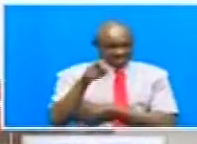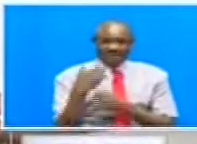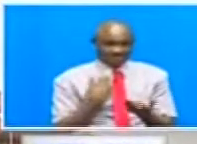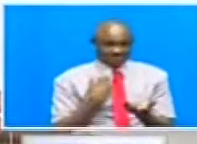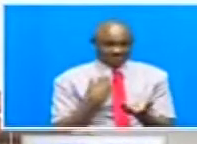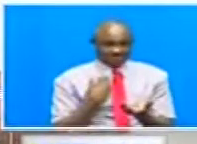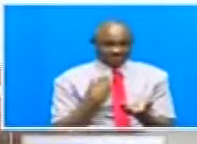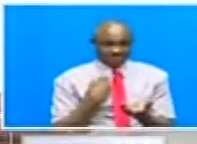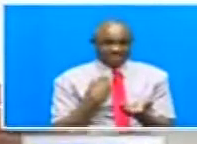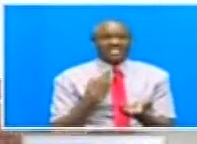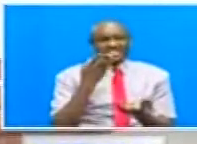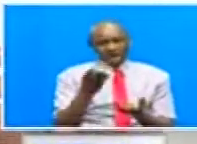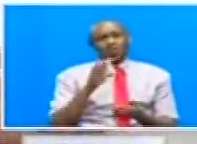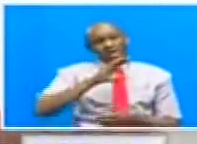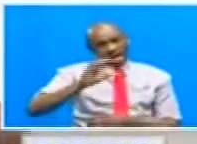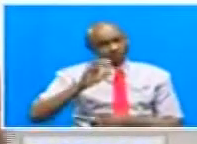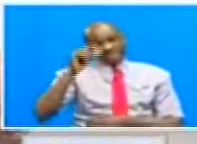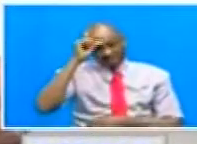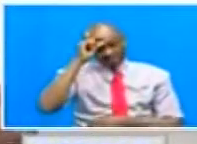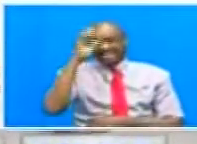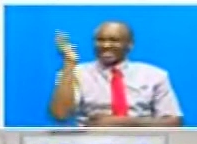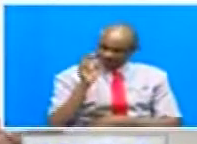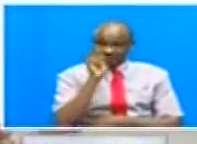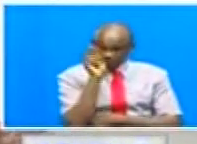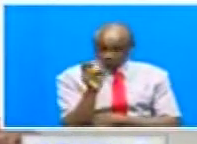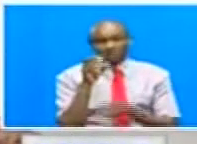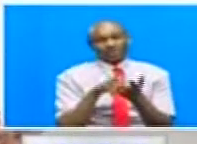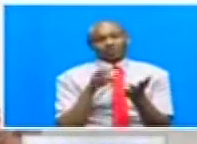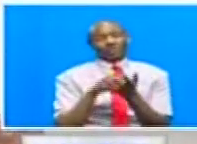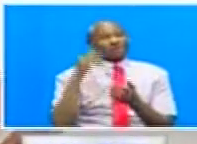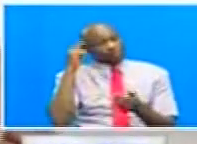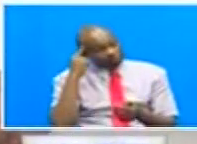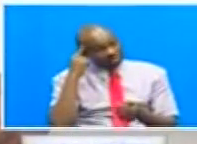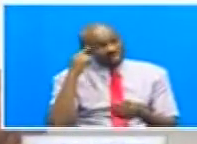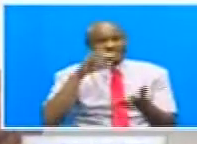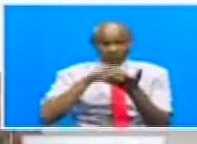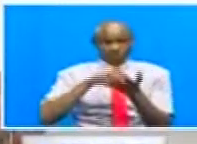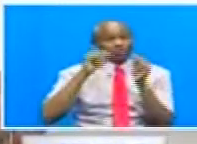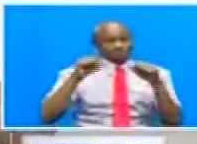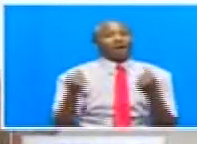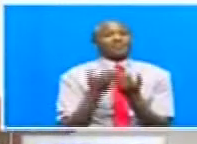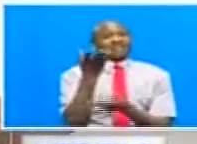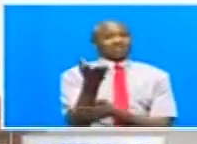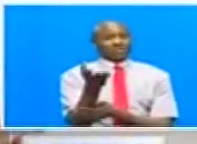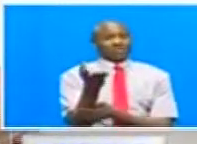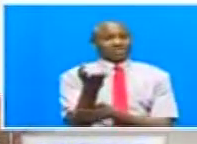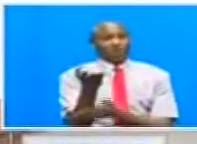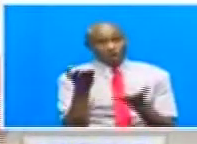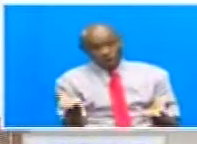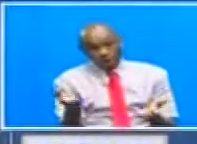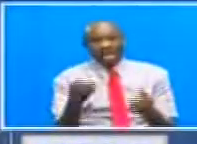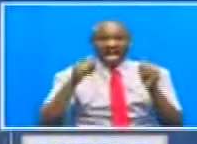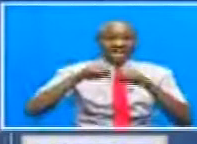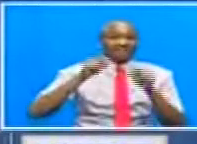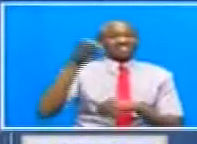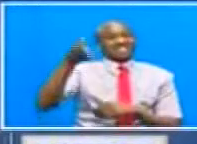because the county government never foresaw a situation where they'll get themselves in into leases or agreements